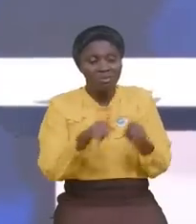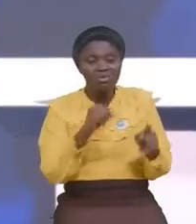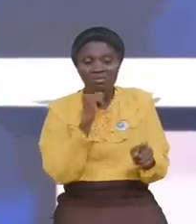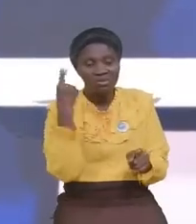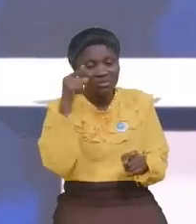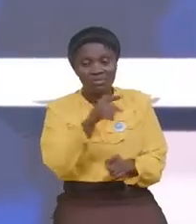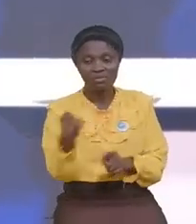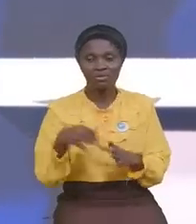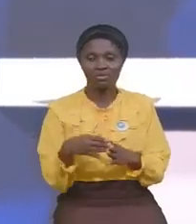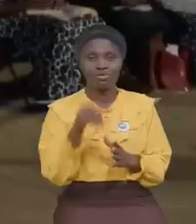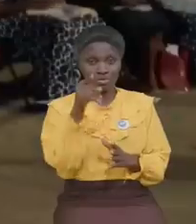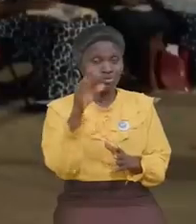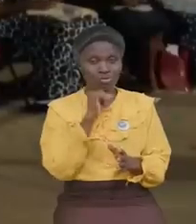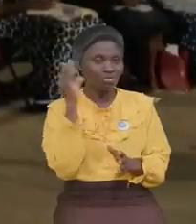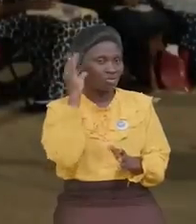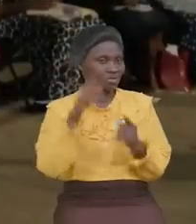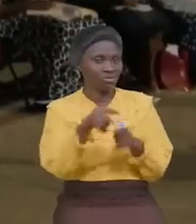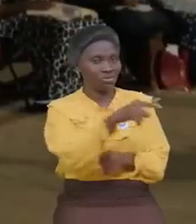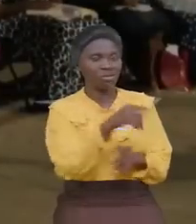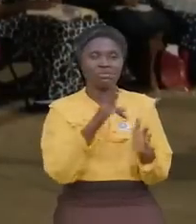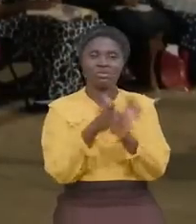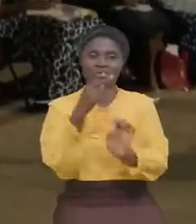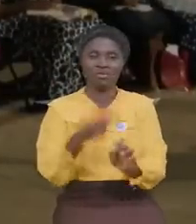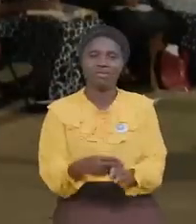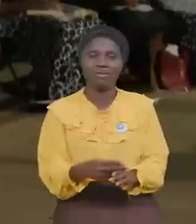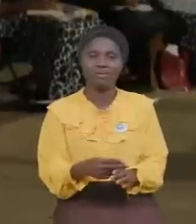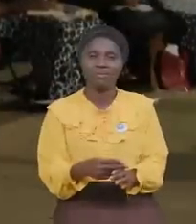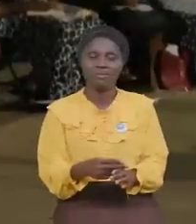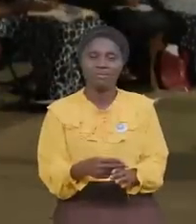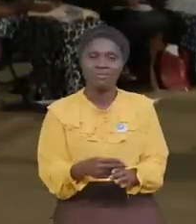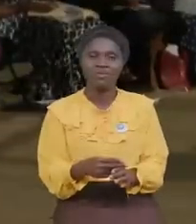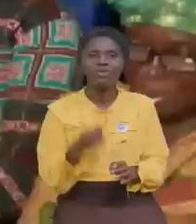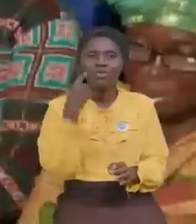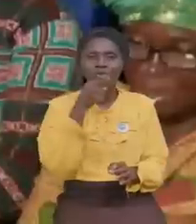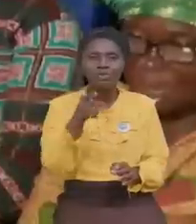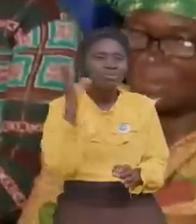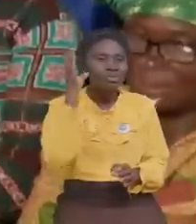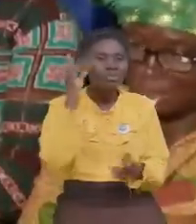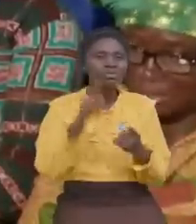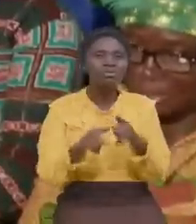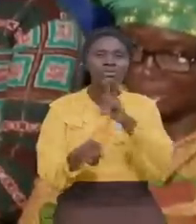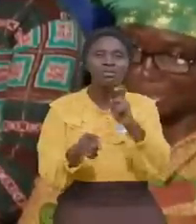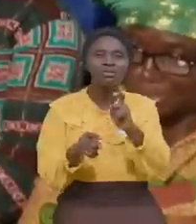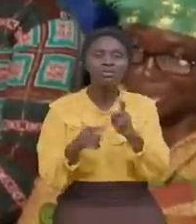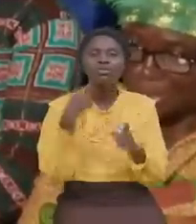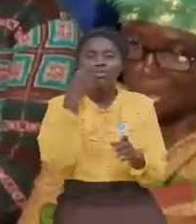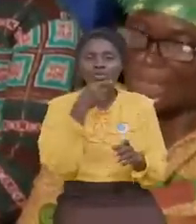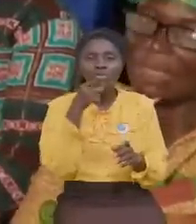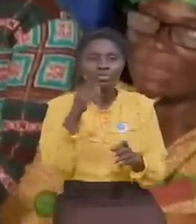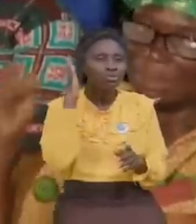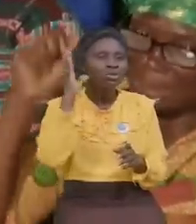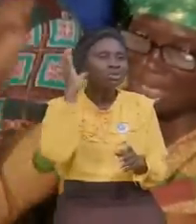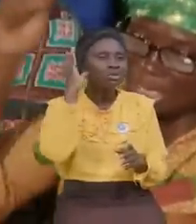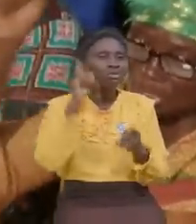You will not listen to them. What are you going to listen to? I said, who are you going to listen